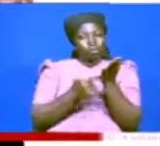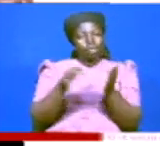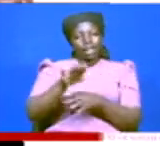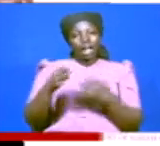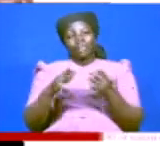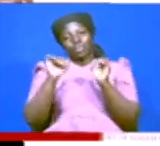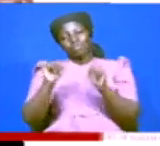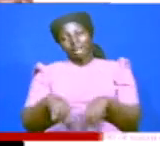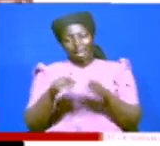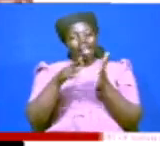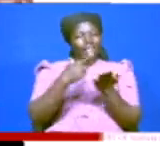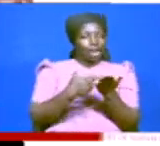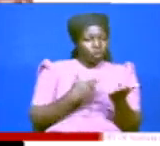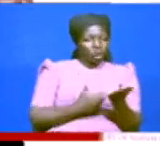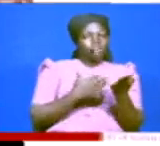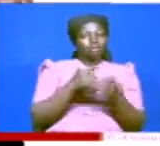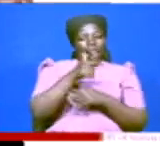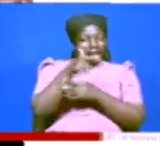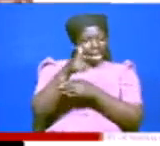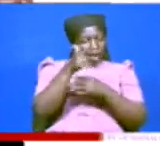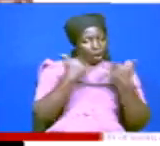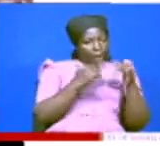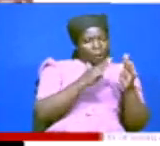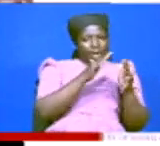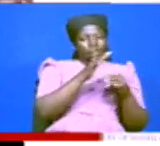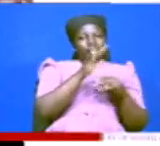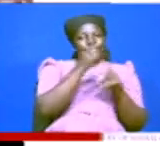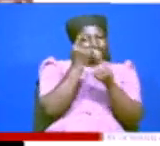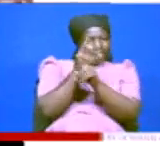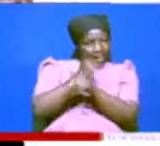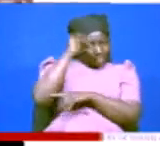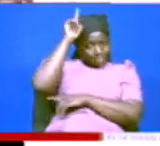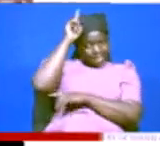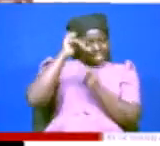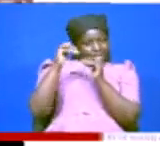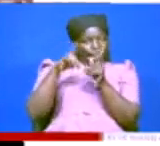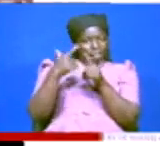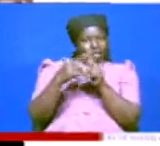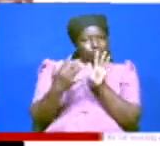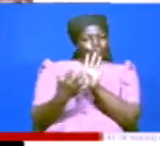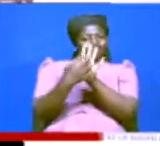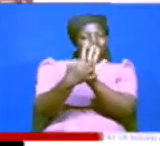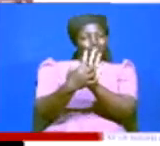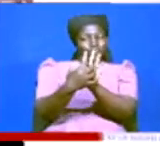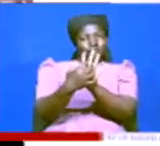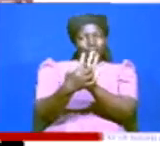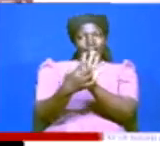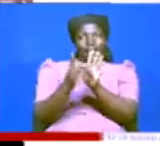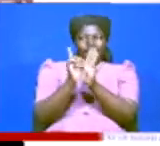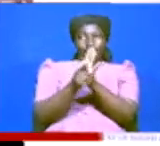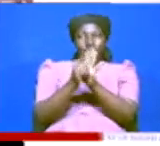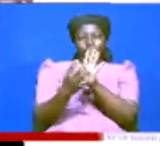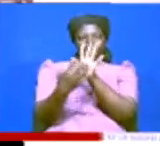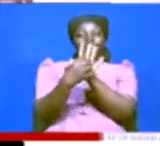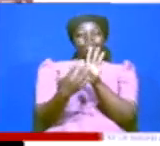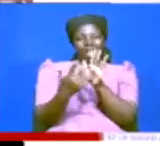record a player in wajia in bulalani in shimoni put it on the put the clip on on a platform